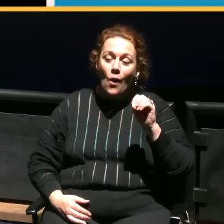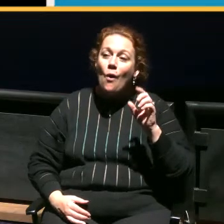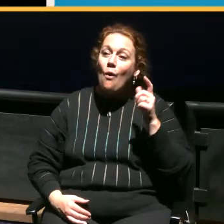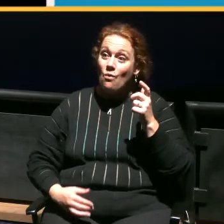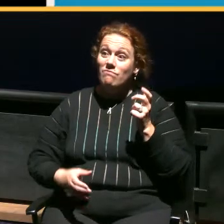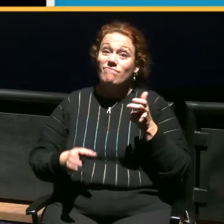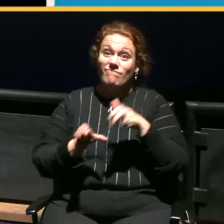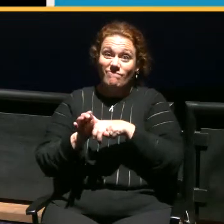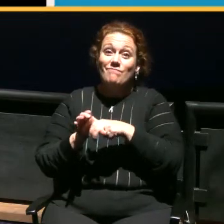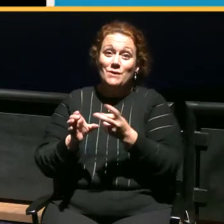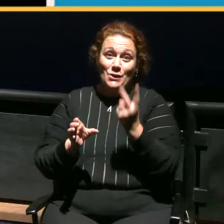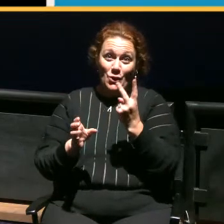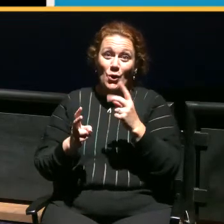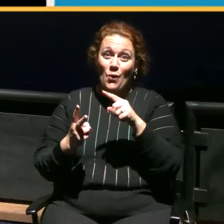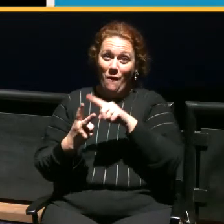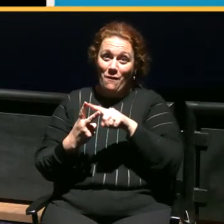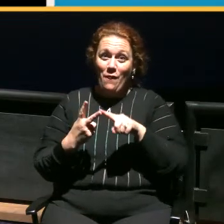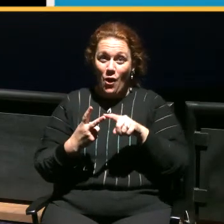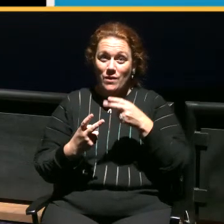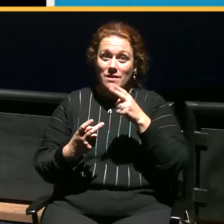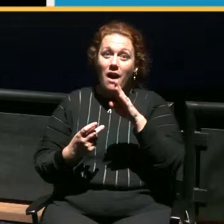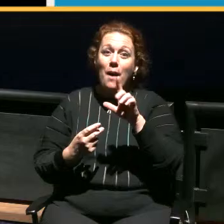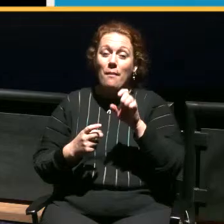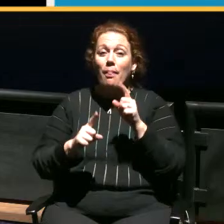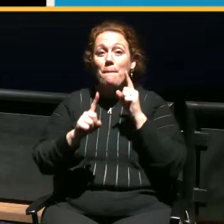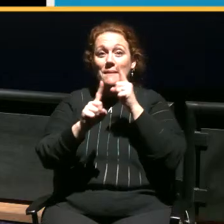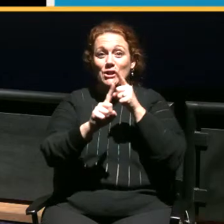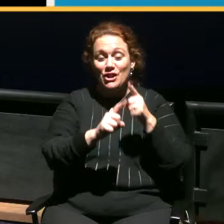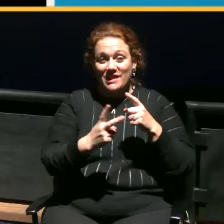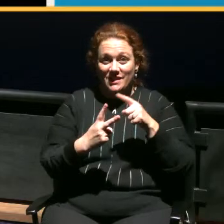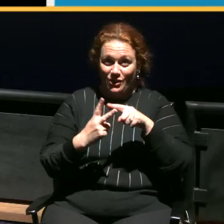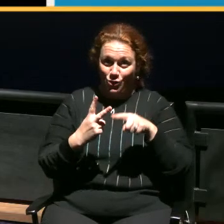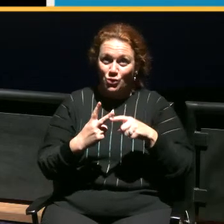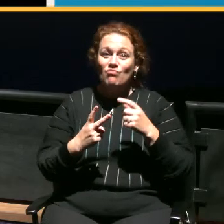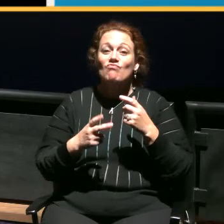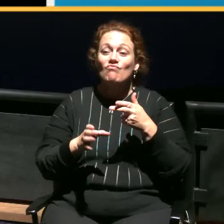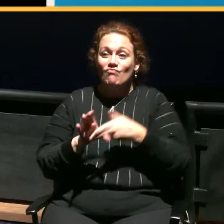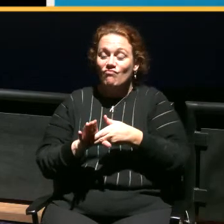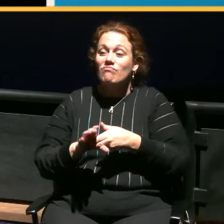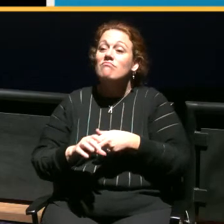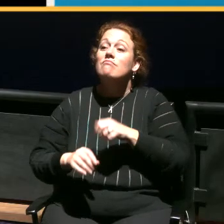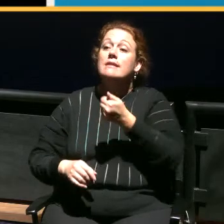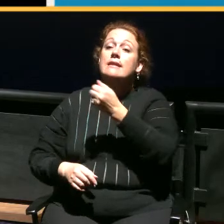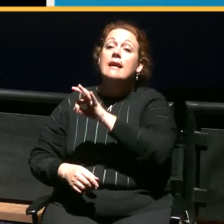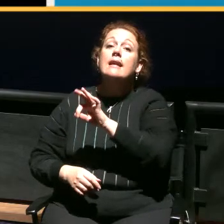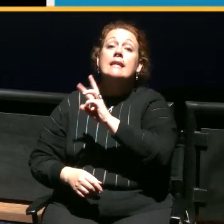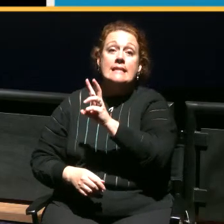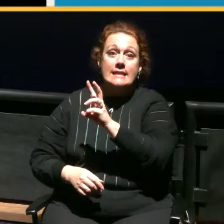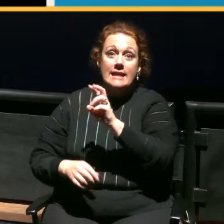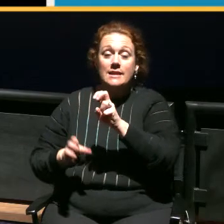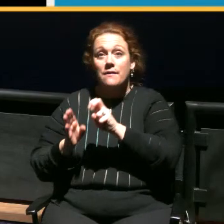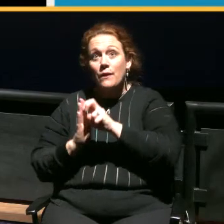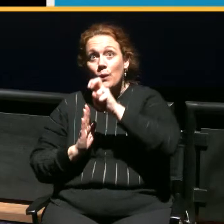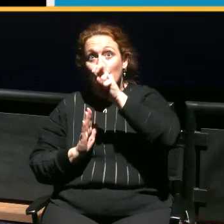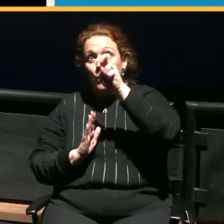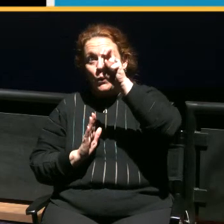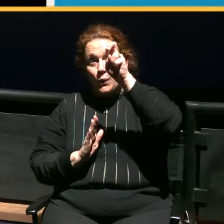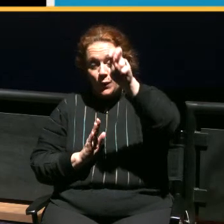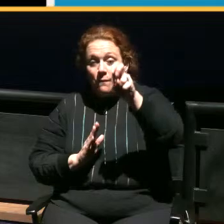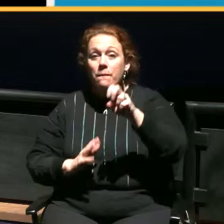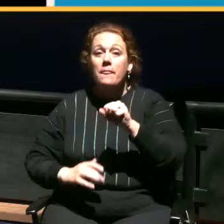Hubble servicing missions. He was selected as an astronaut in 1996 and flew to space